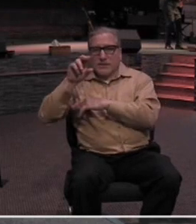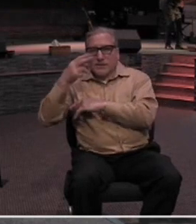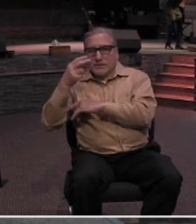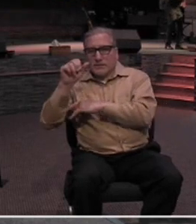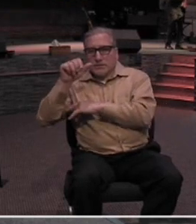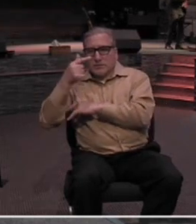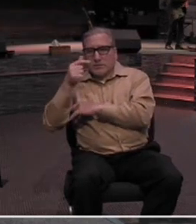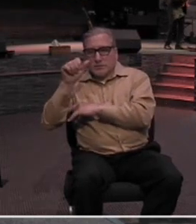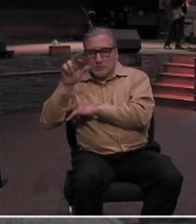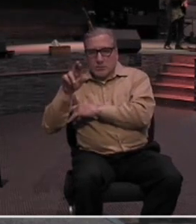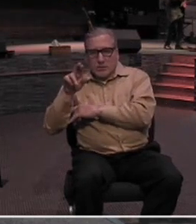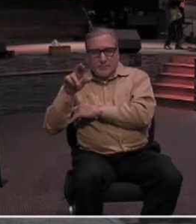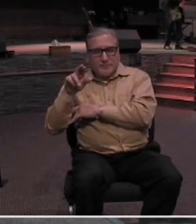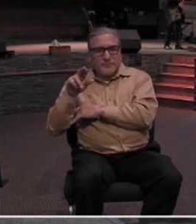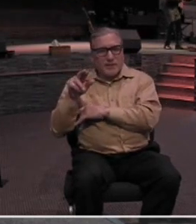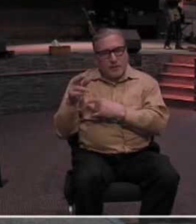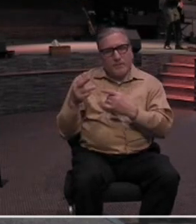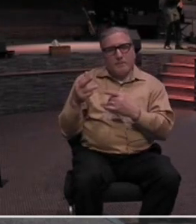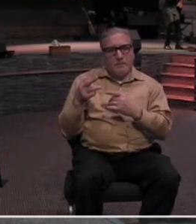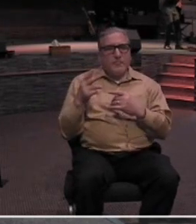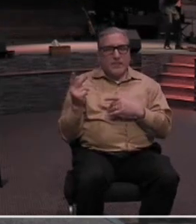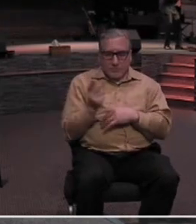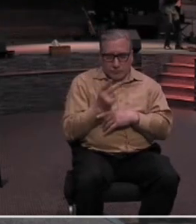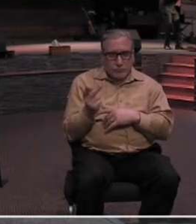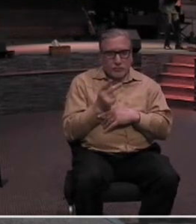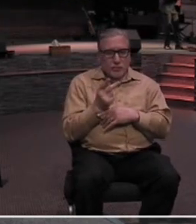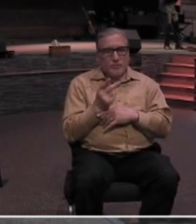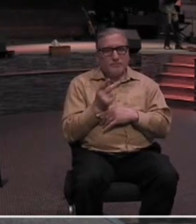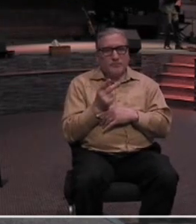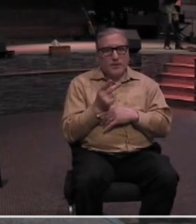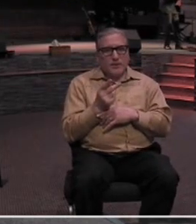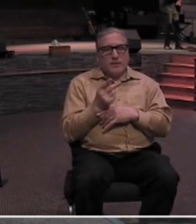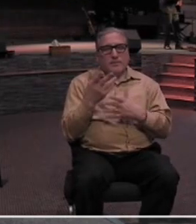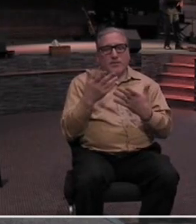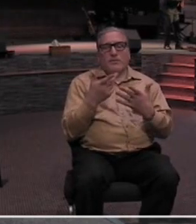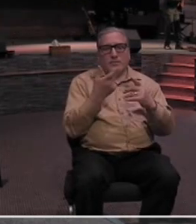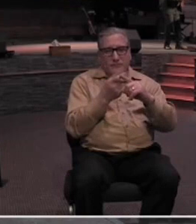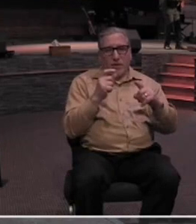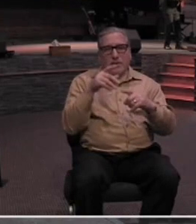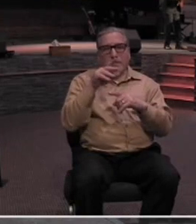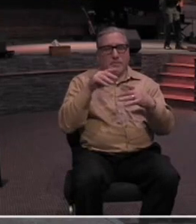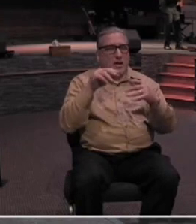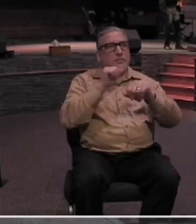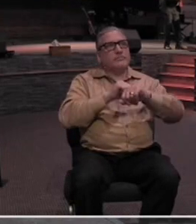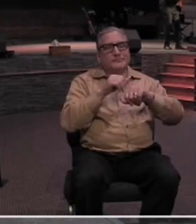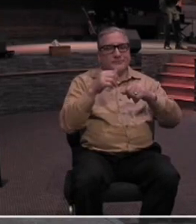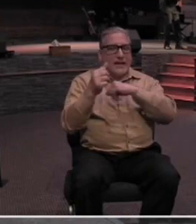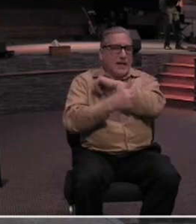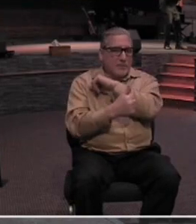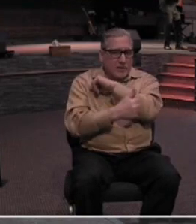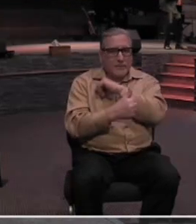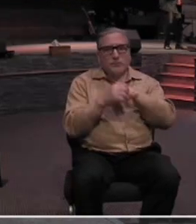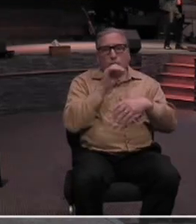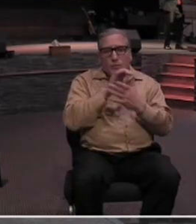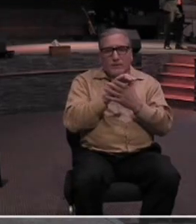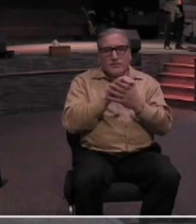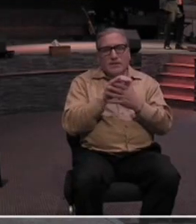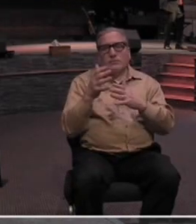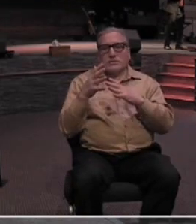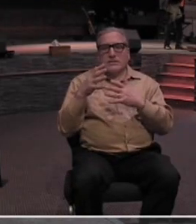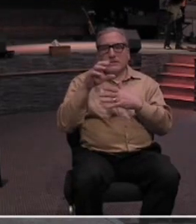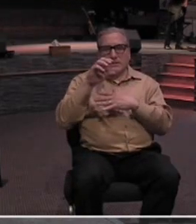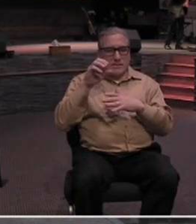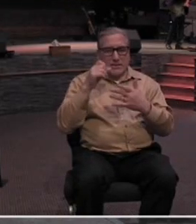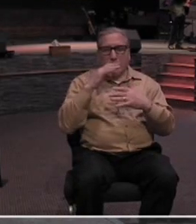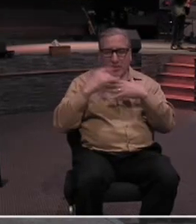Hagar representing the Mosaic covenant given at Mount Sinai, and Sarah referring to the new covenant sealed by the blood